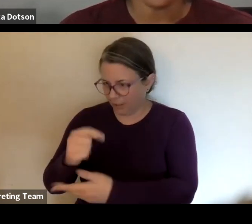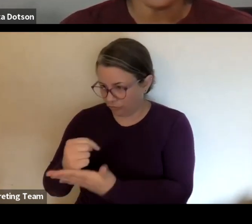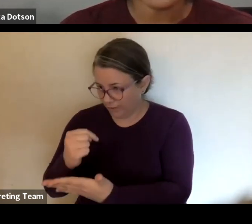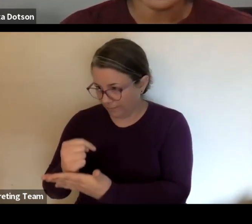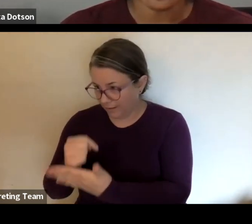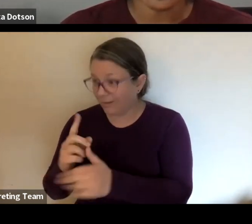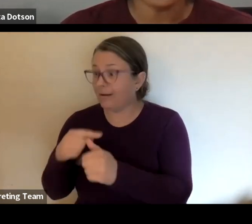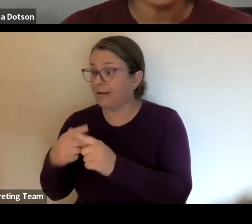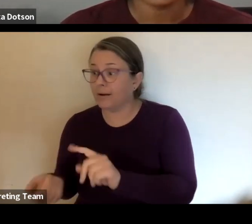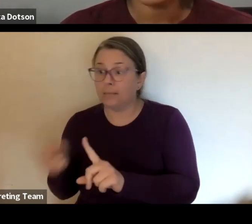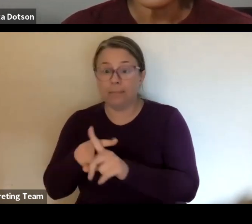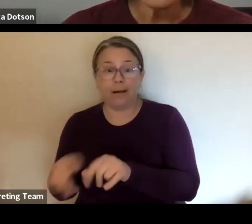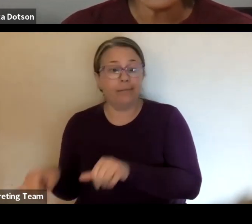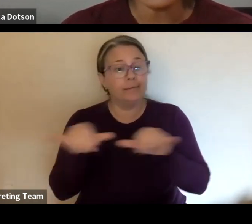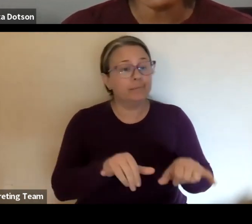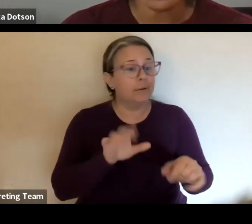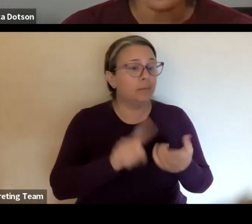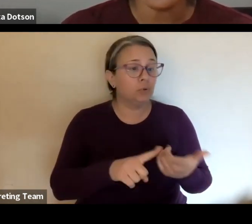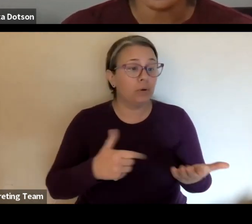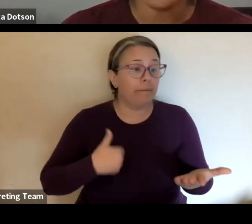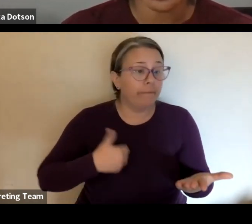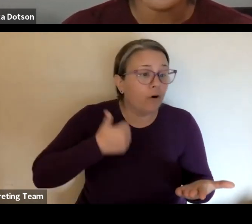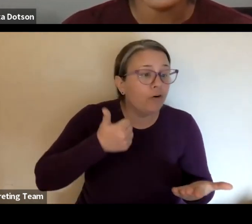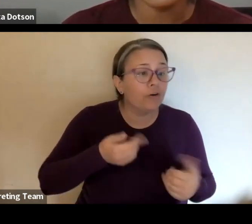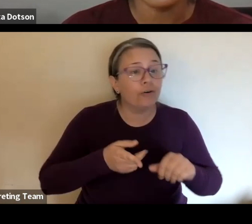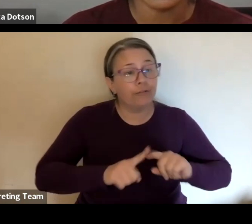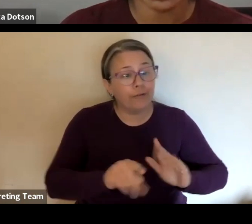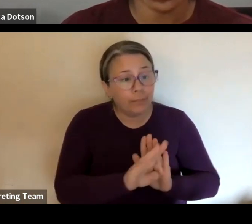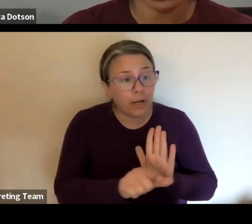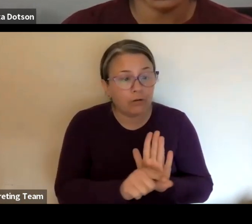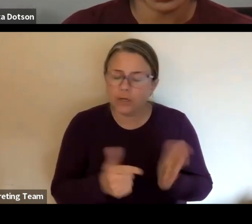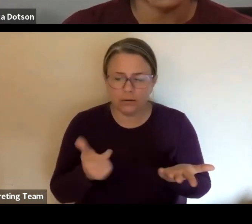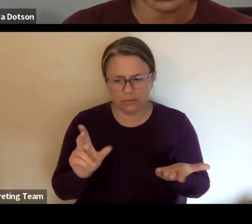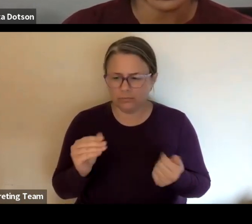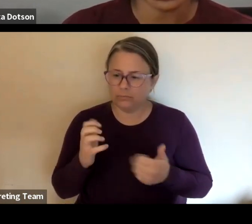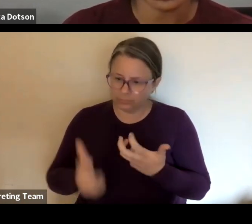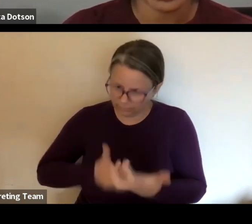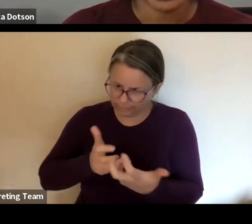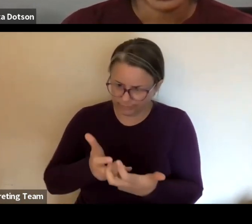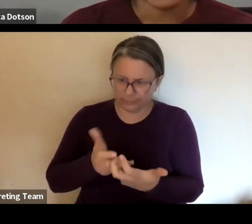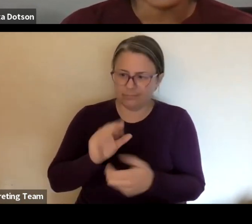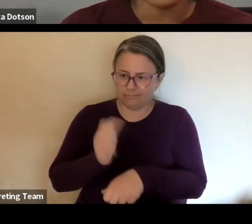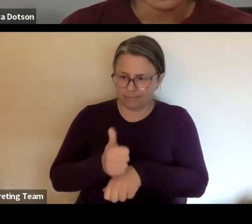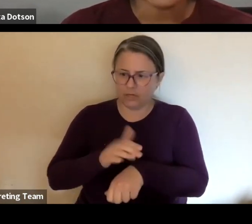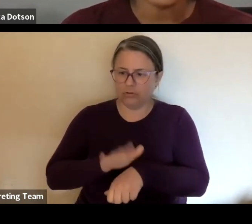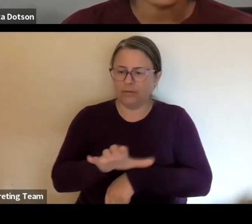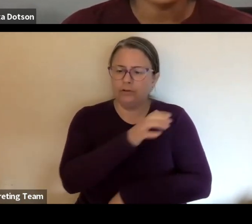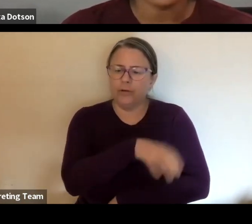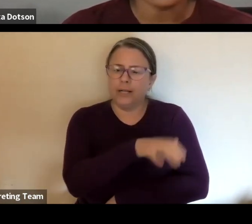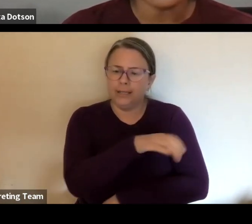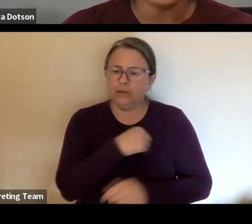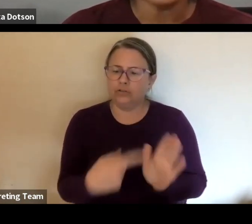characteristics, based on their clinical presentation. A lot of my research, which I didn't get into for